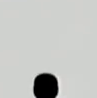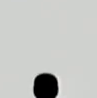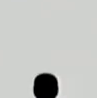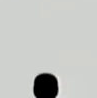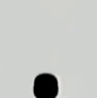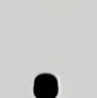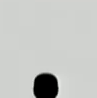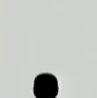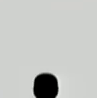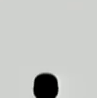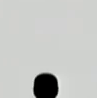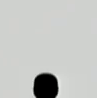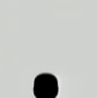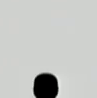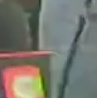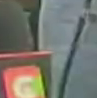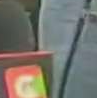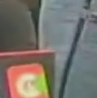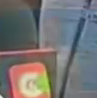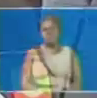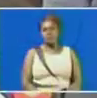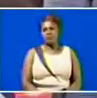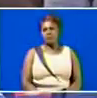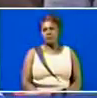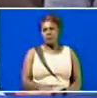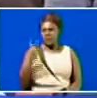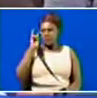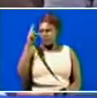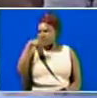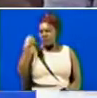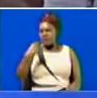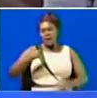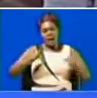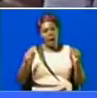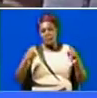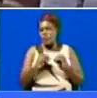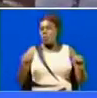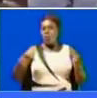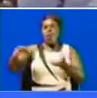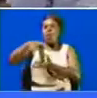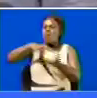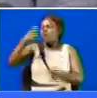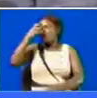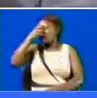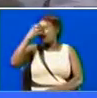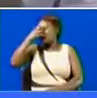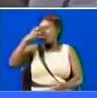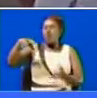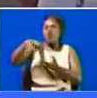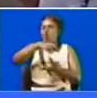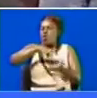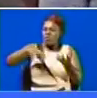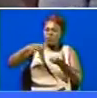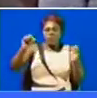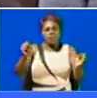handshake with opposition chief Raila Odinga. Mwangalieni uso, ana raha amechanganyikiwa. Ruto amechanganyikiwa. Ni